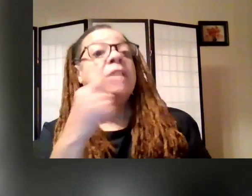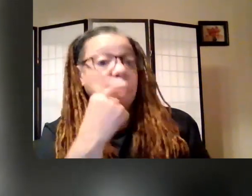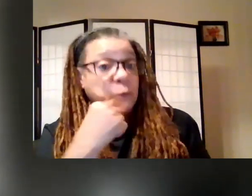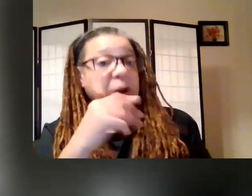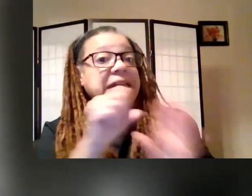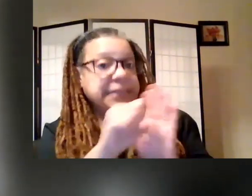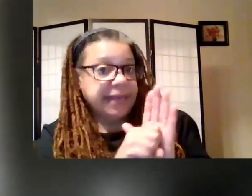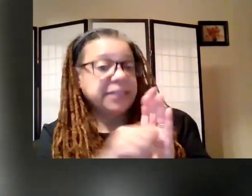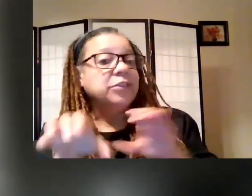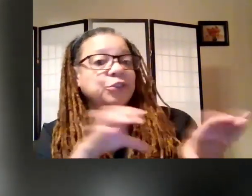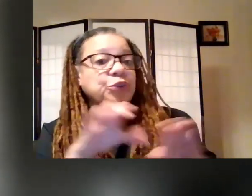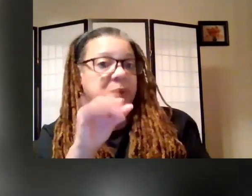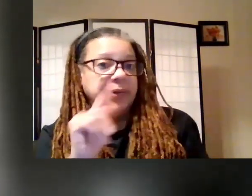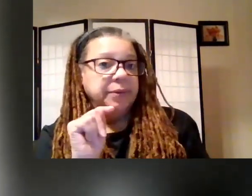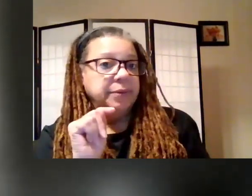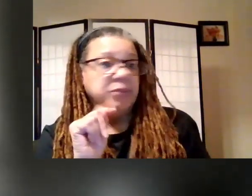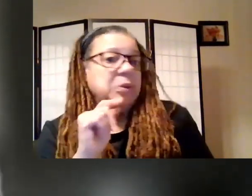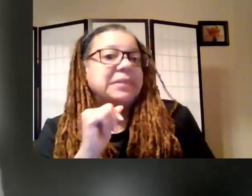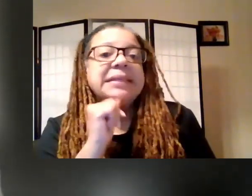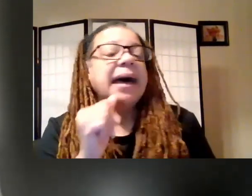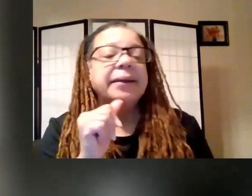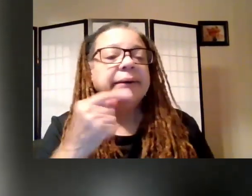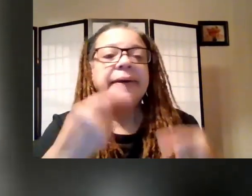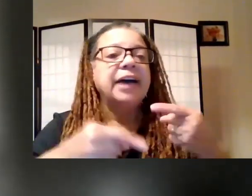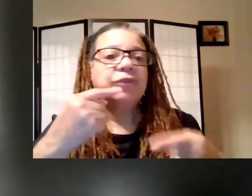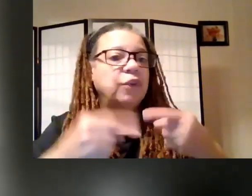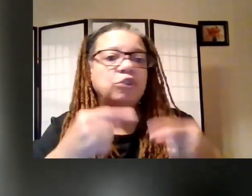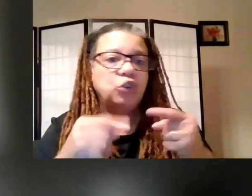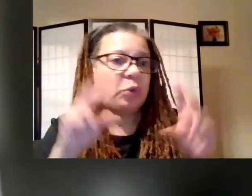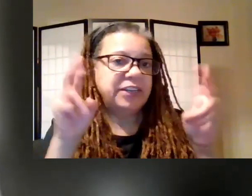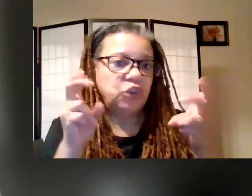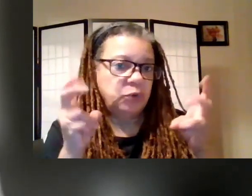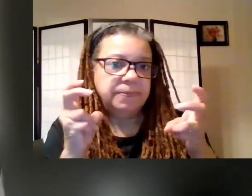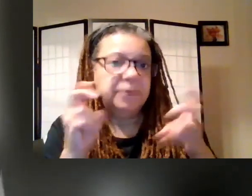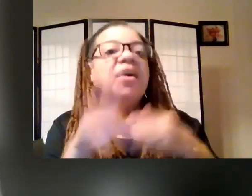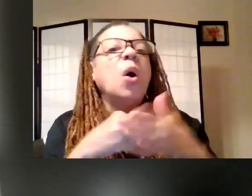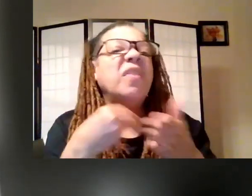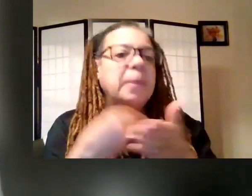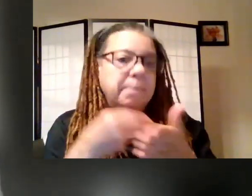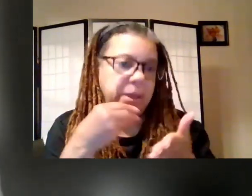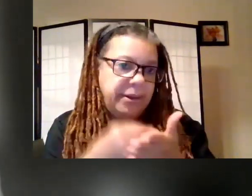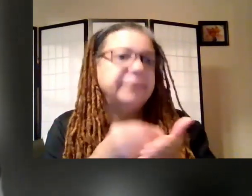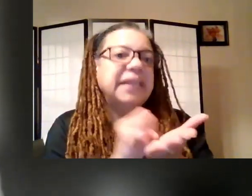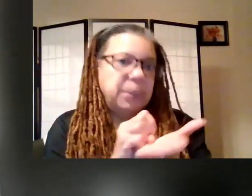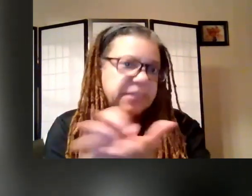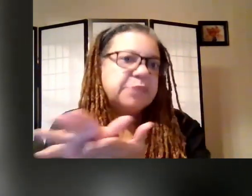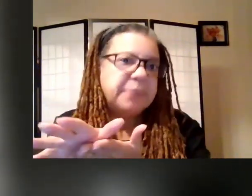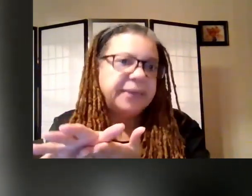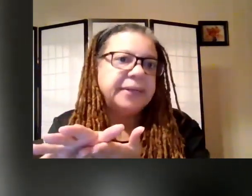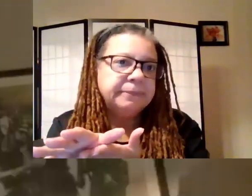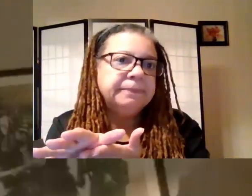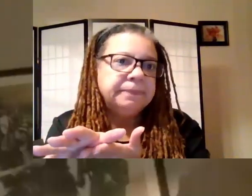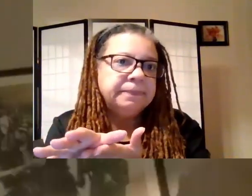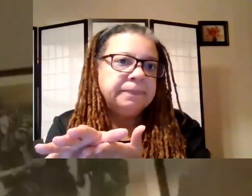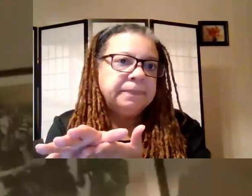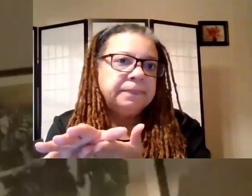tackled this. This is really not a controversial issue, except for all the money that the other side is spending. Yeah,